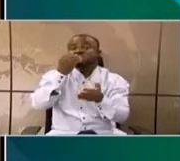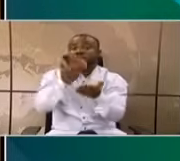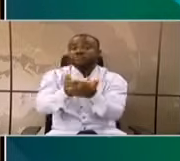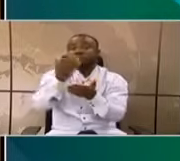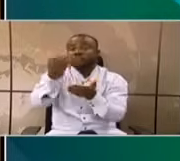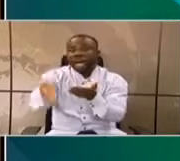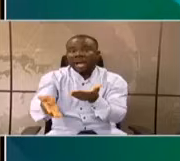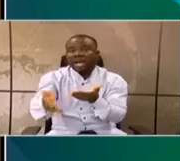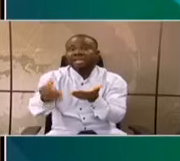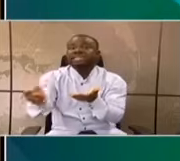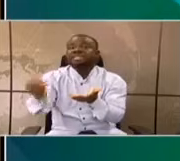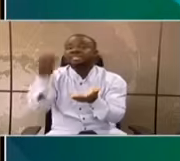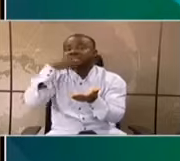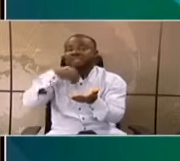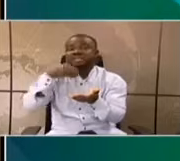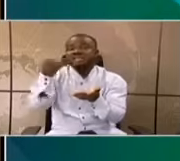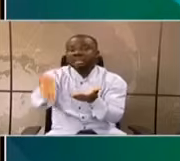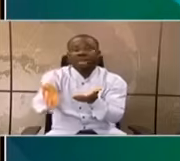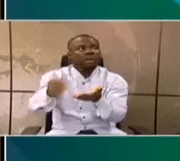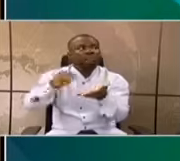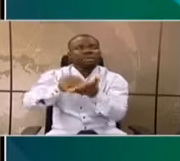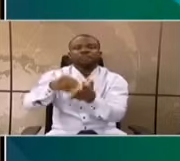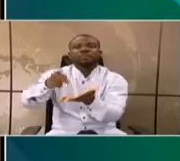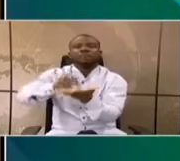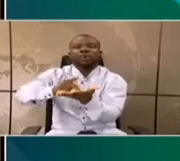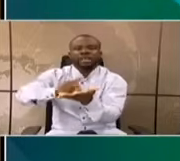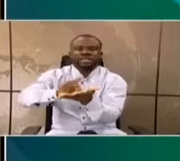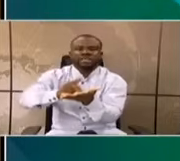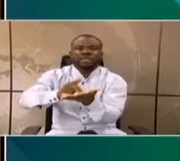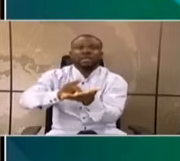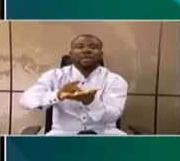Yeah, boy, I'm well, kakran kakra.